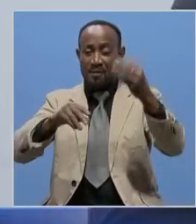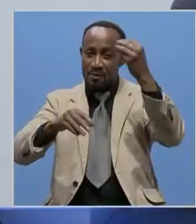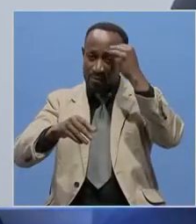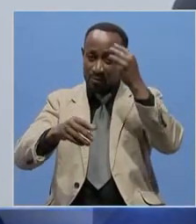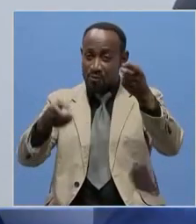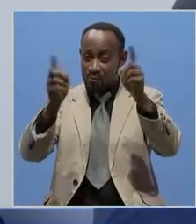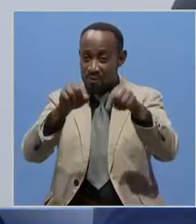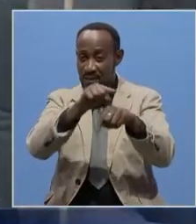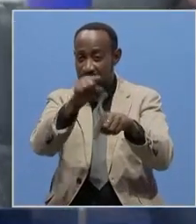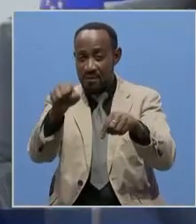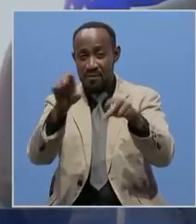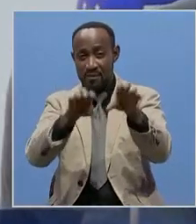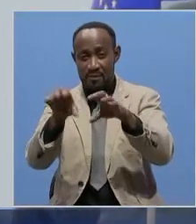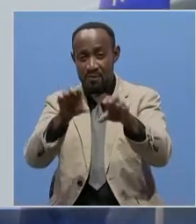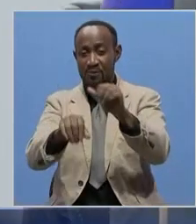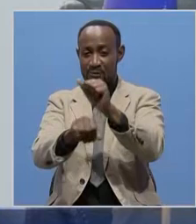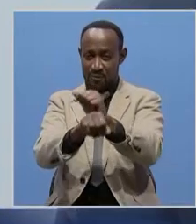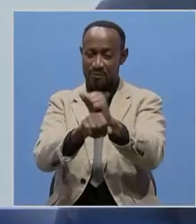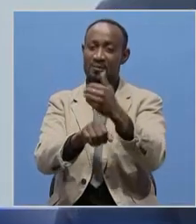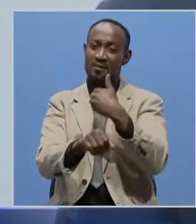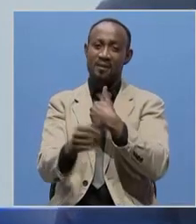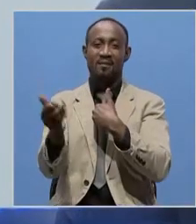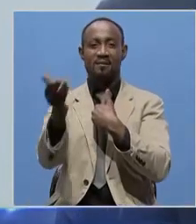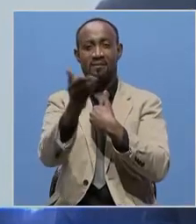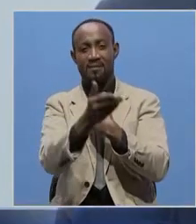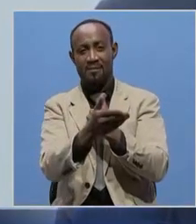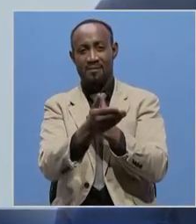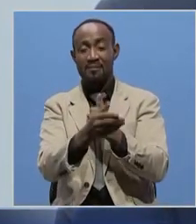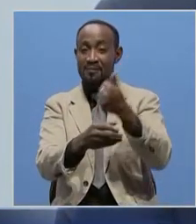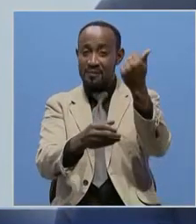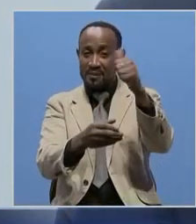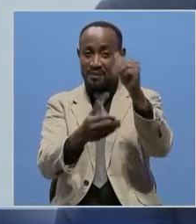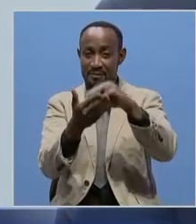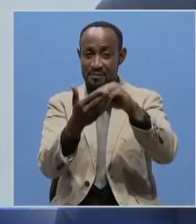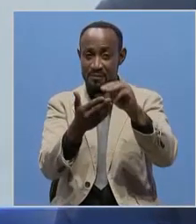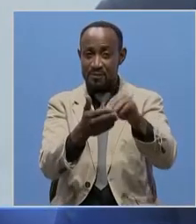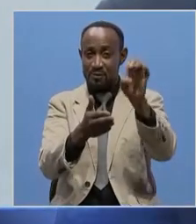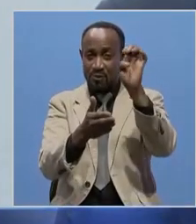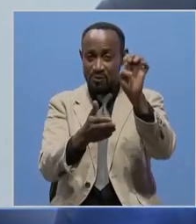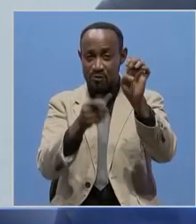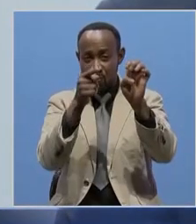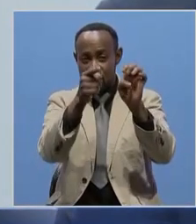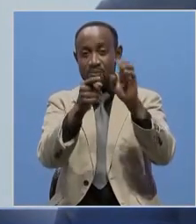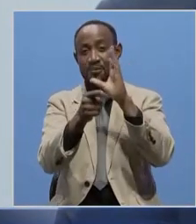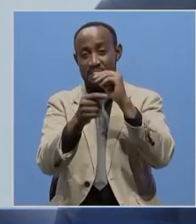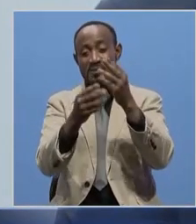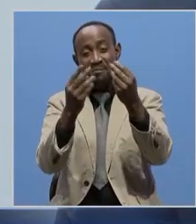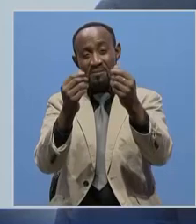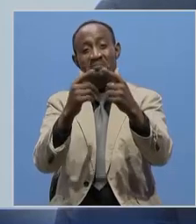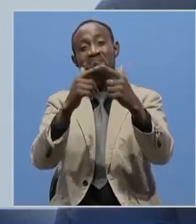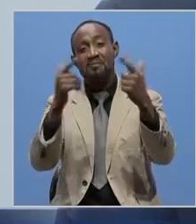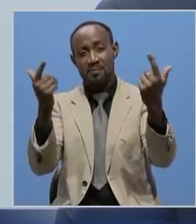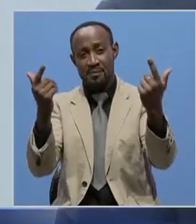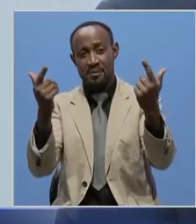do this, jobs will be created. And 10 million euros is a huge amount of money that will not